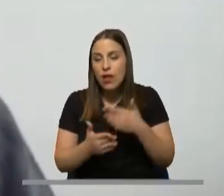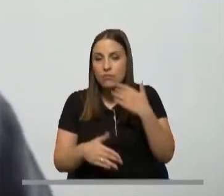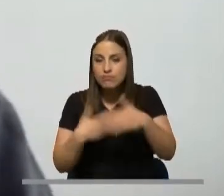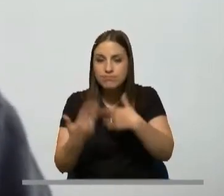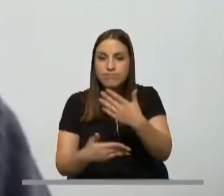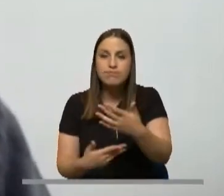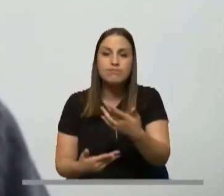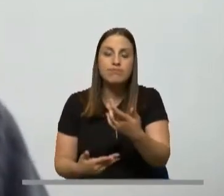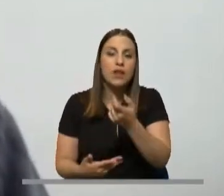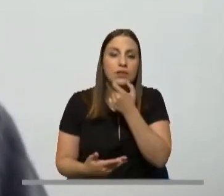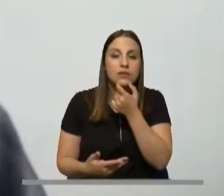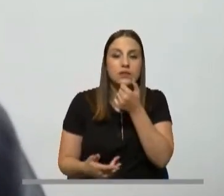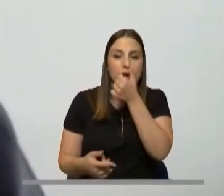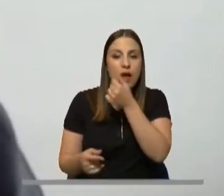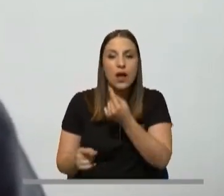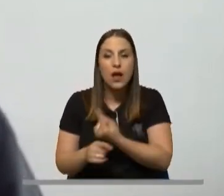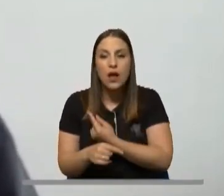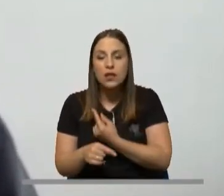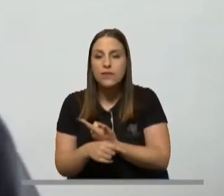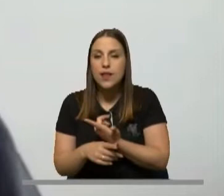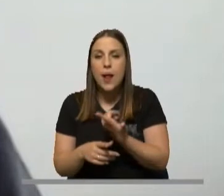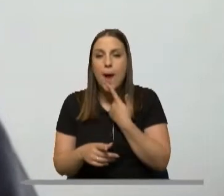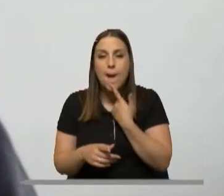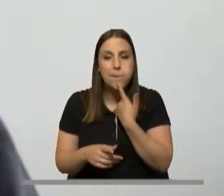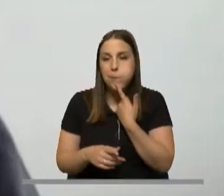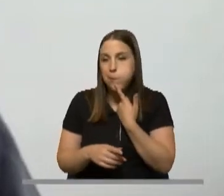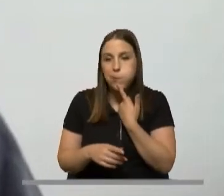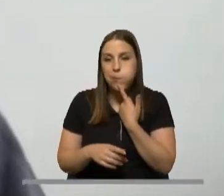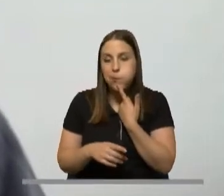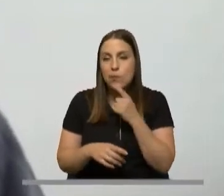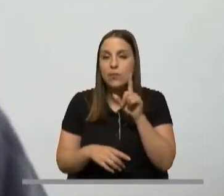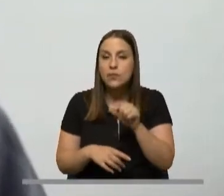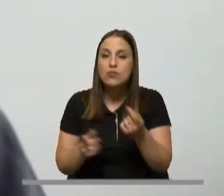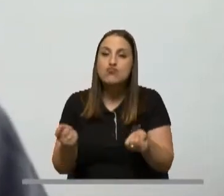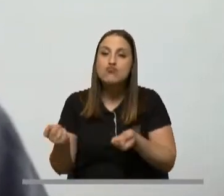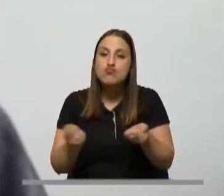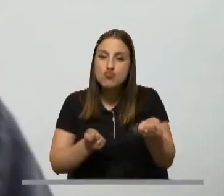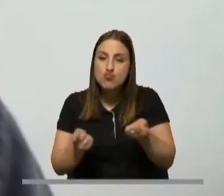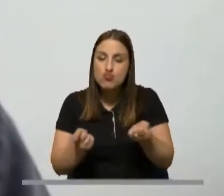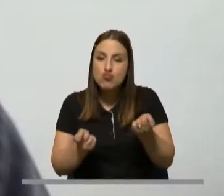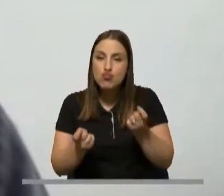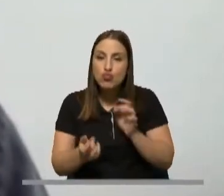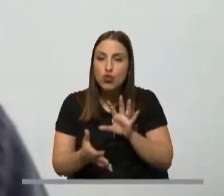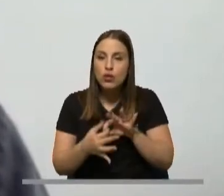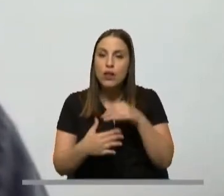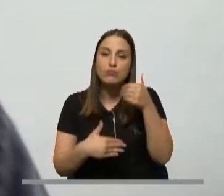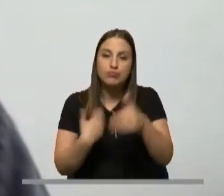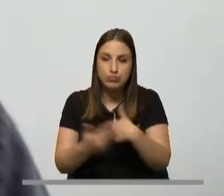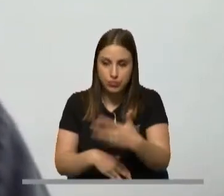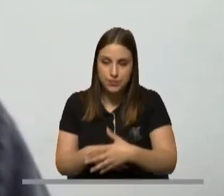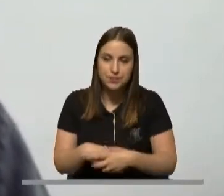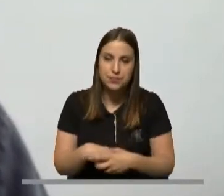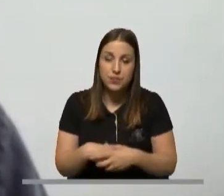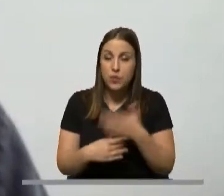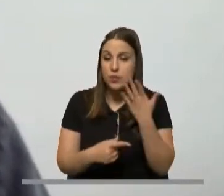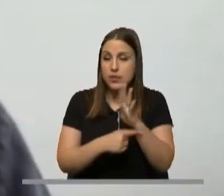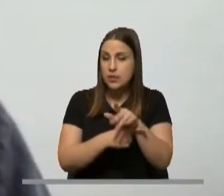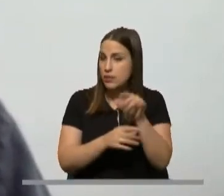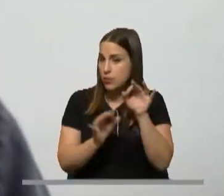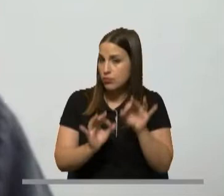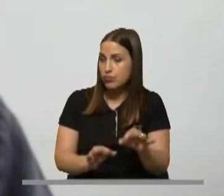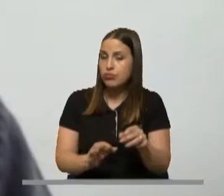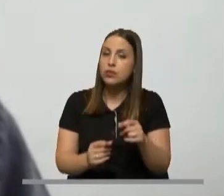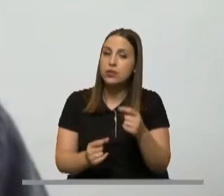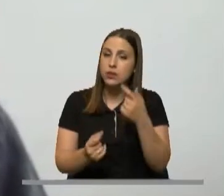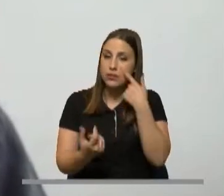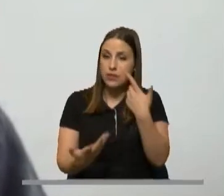are activities that cannot be understood and organized through standardization. An example of this in the